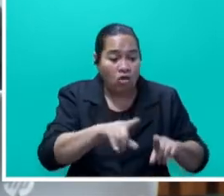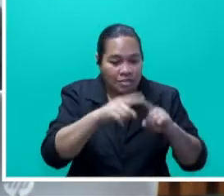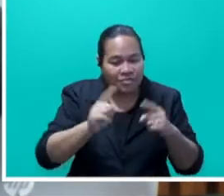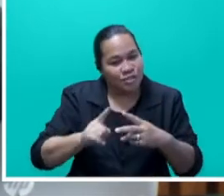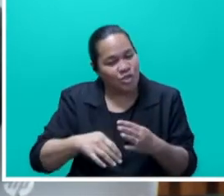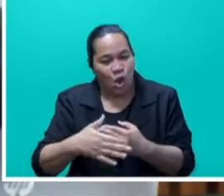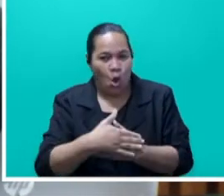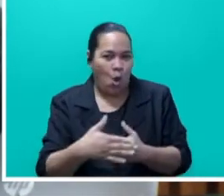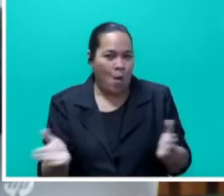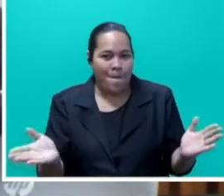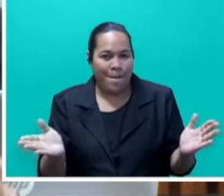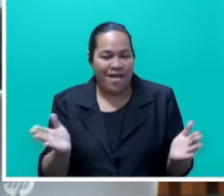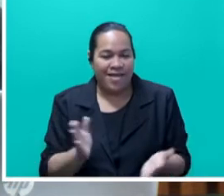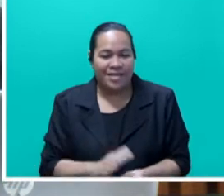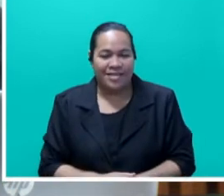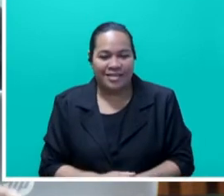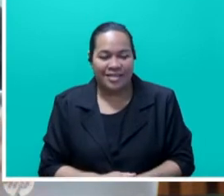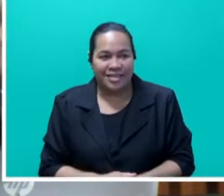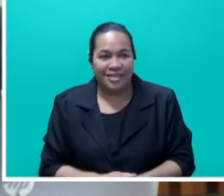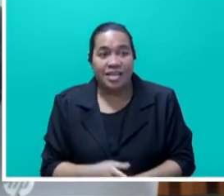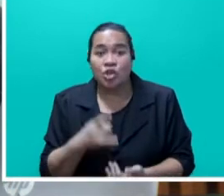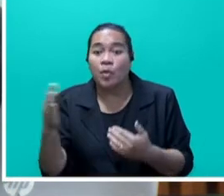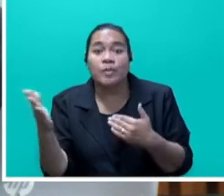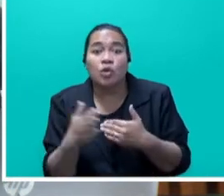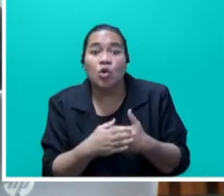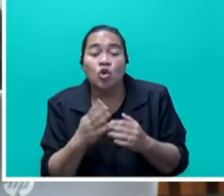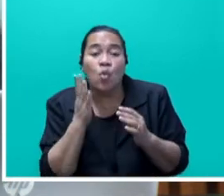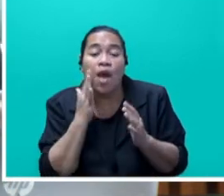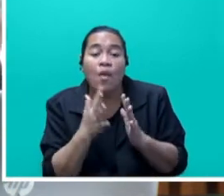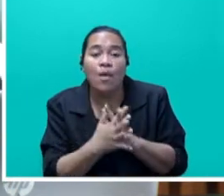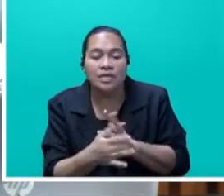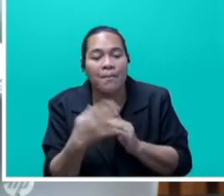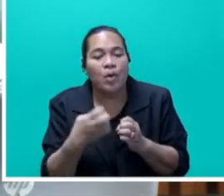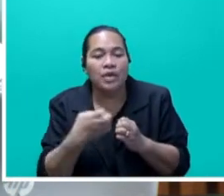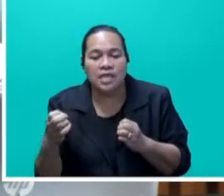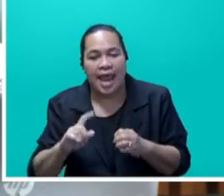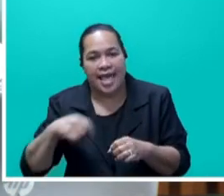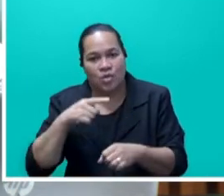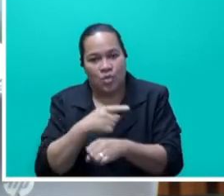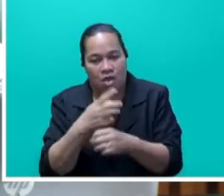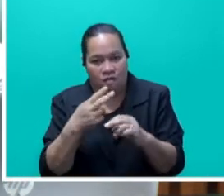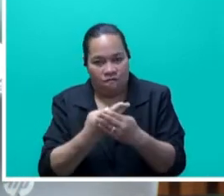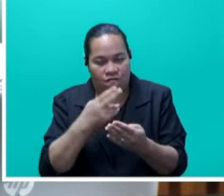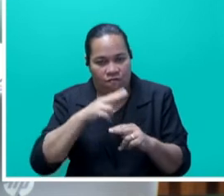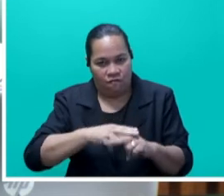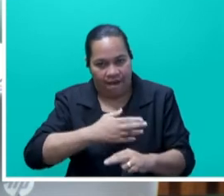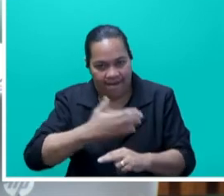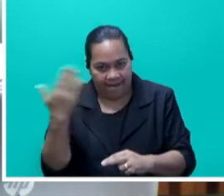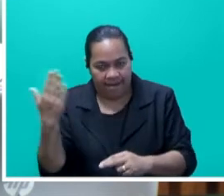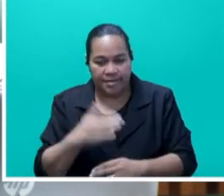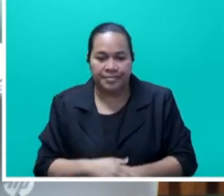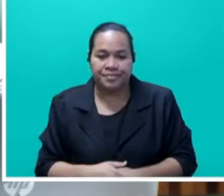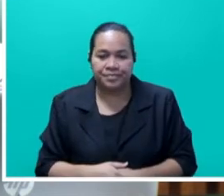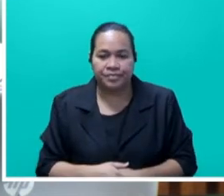now, is closing on Wednesday, and we are extending it till next week, Friday, Mr. Speaker said. Mr. Speaker